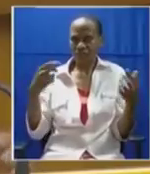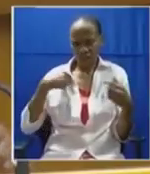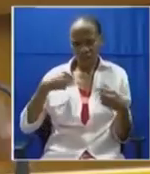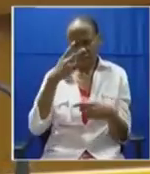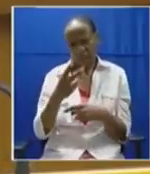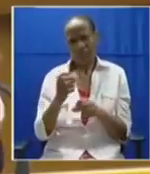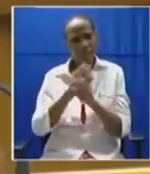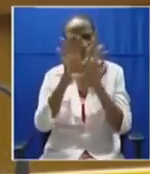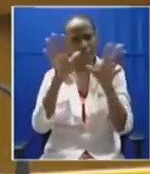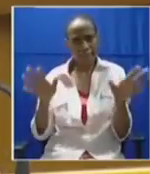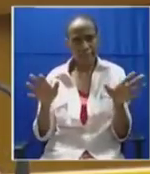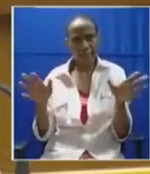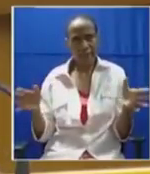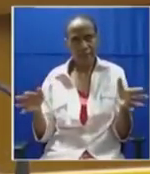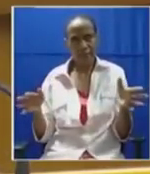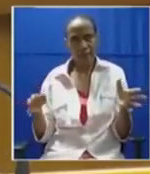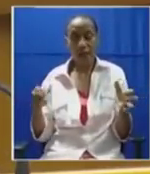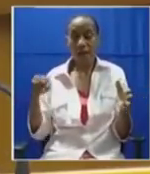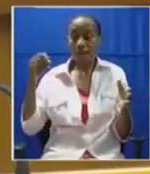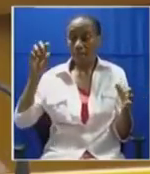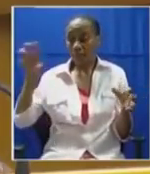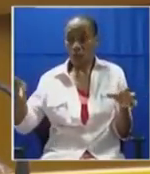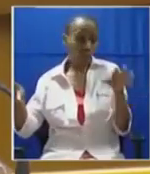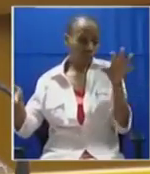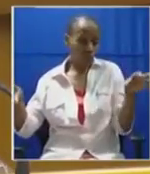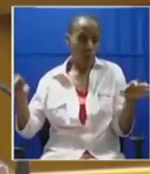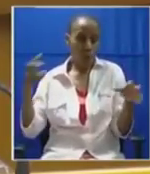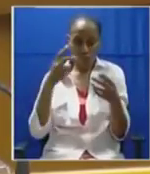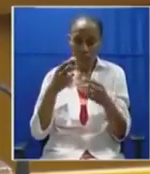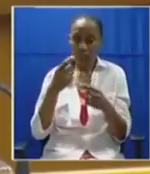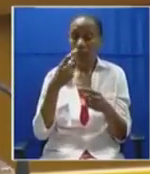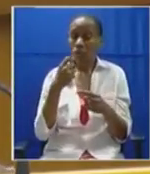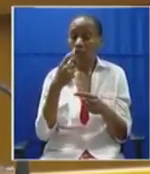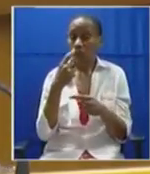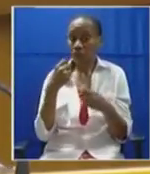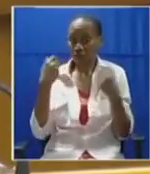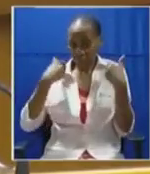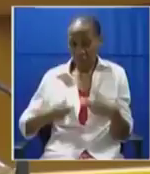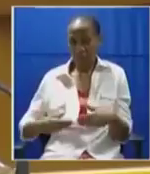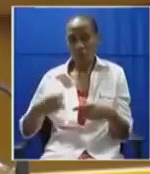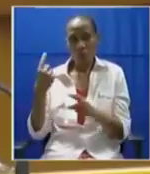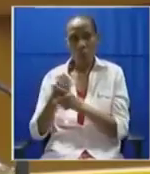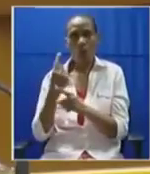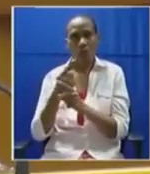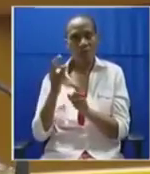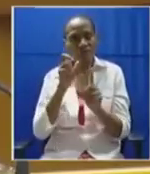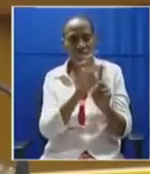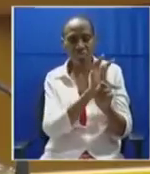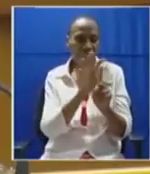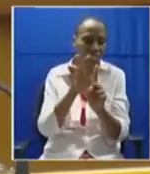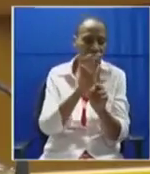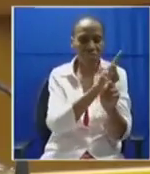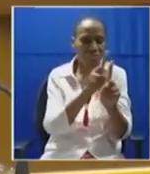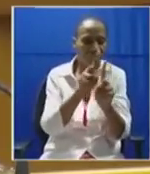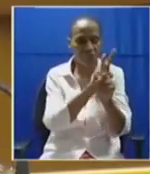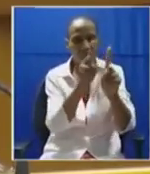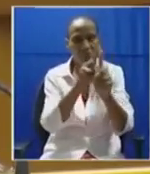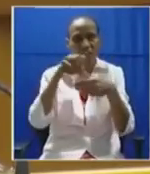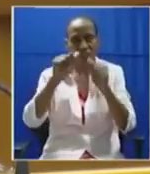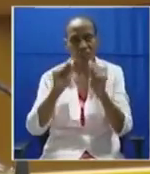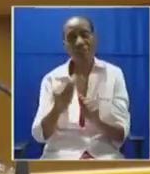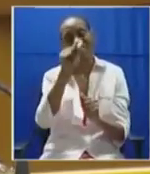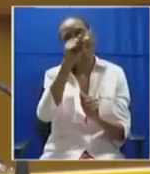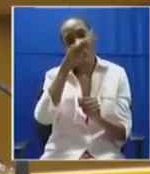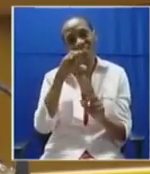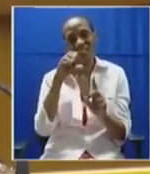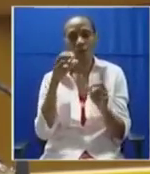the tail was wagging the dog as the Red Berets ran roughshod over the two cowering ANC chairpersons and